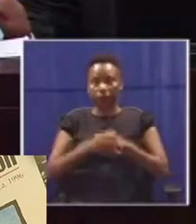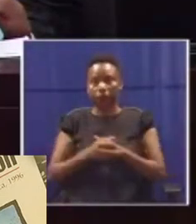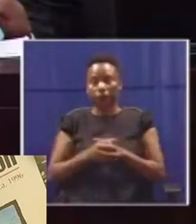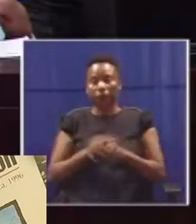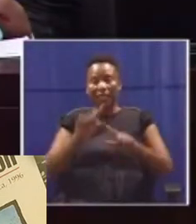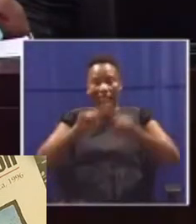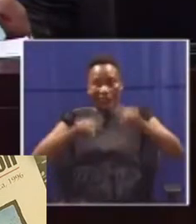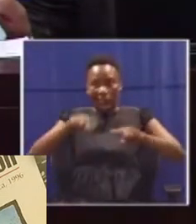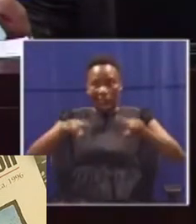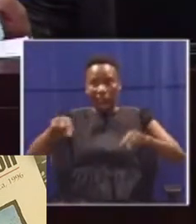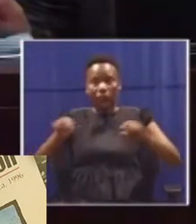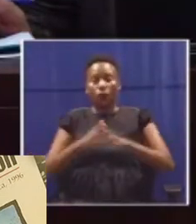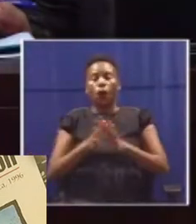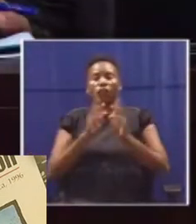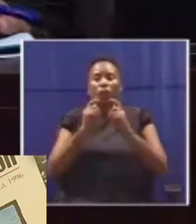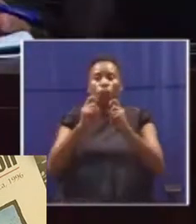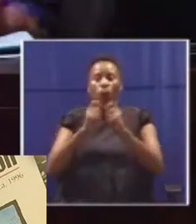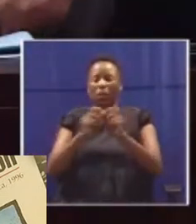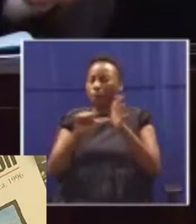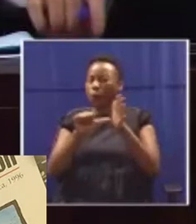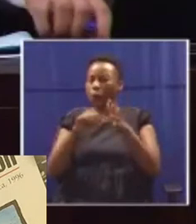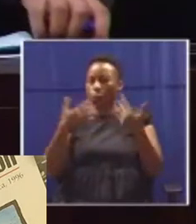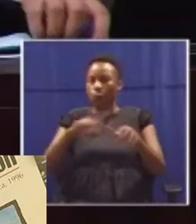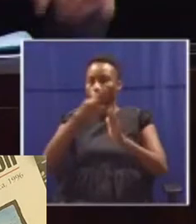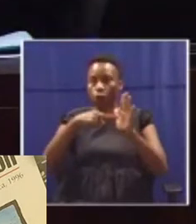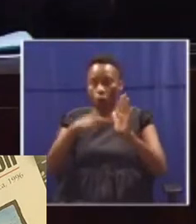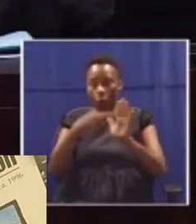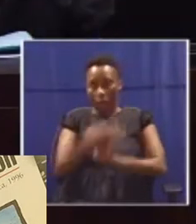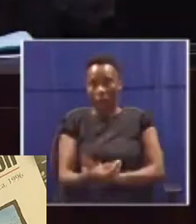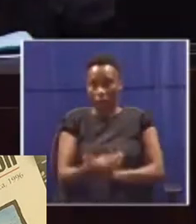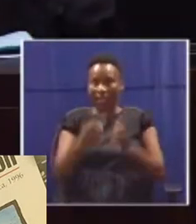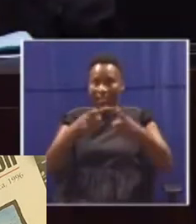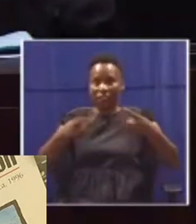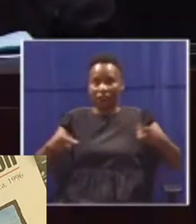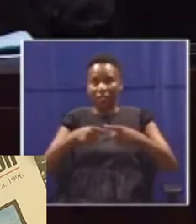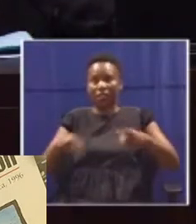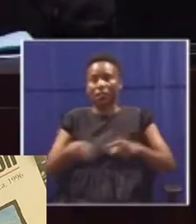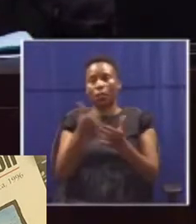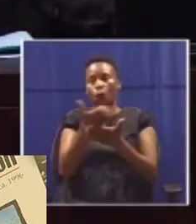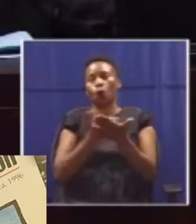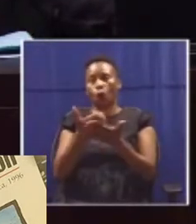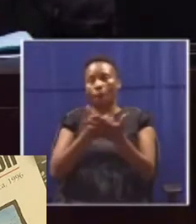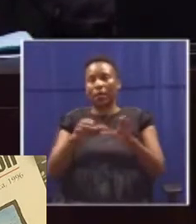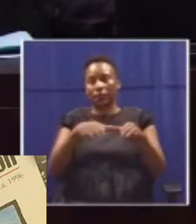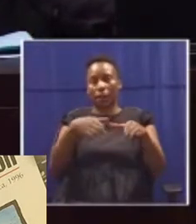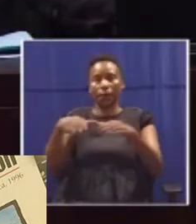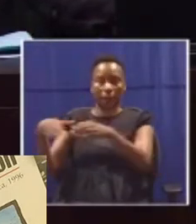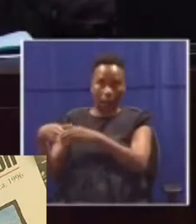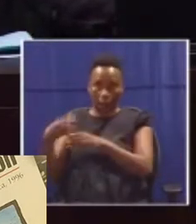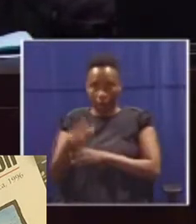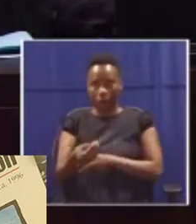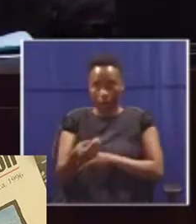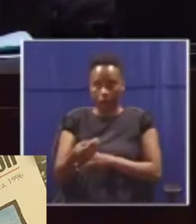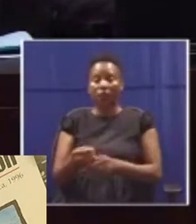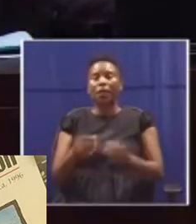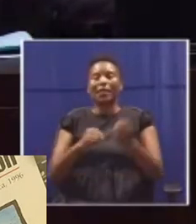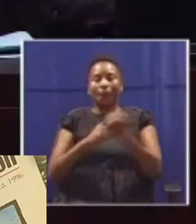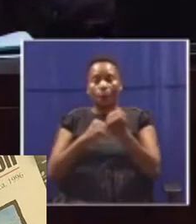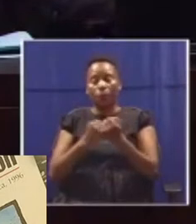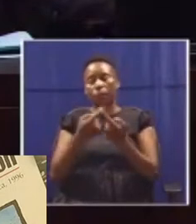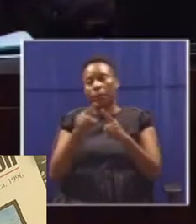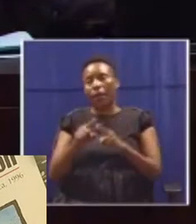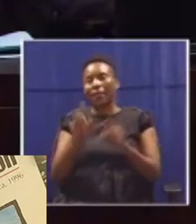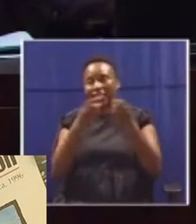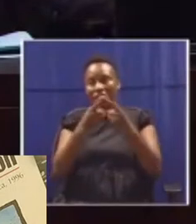Different forms of transport plays a critical role in various economic sectors and is supported by different forms